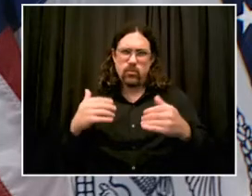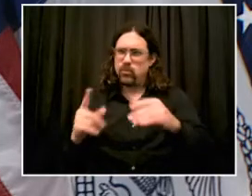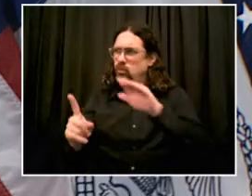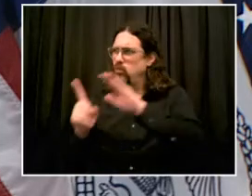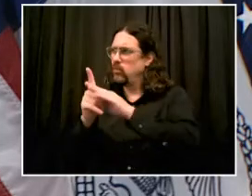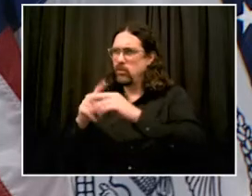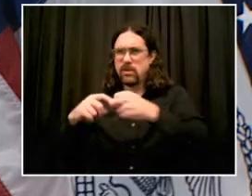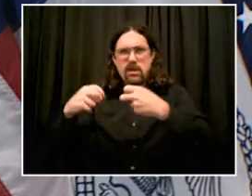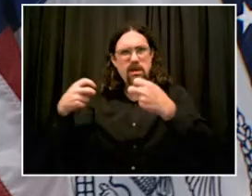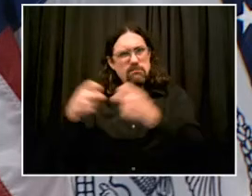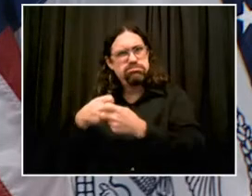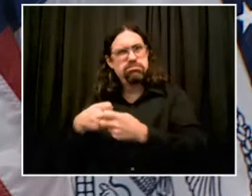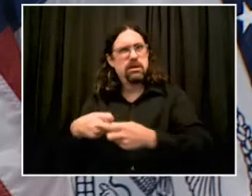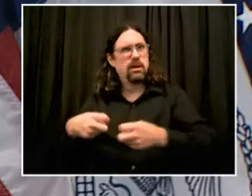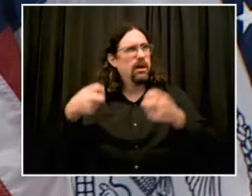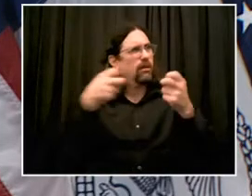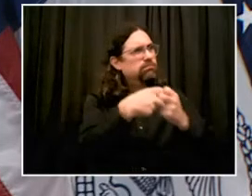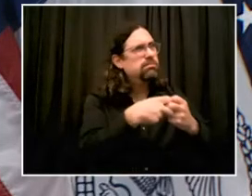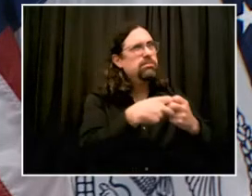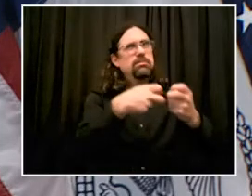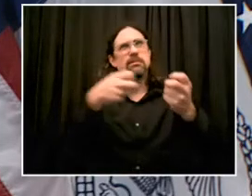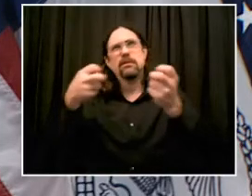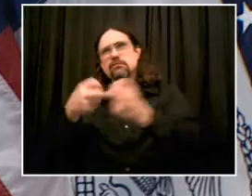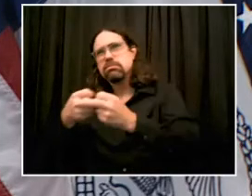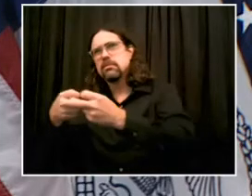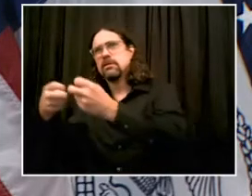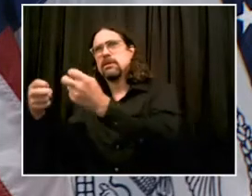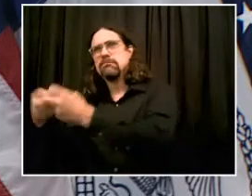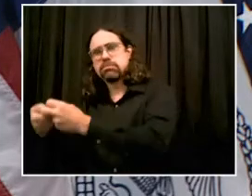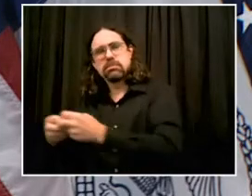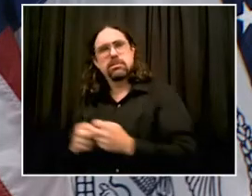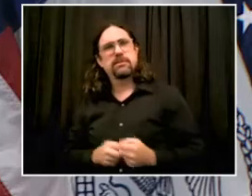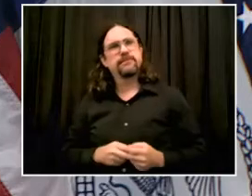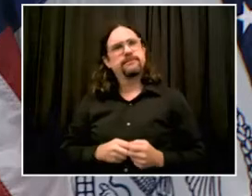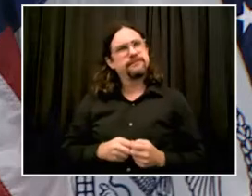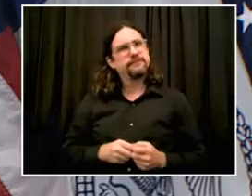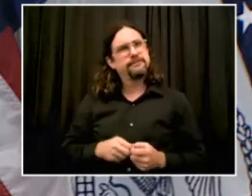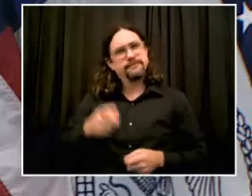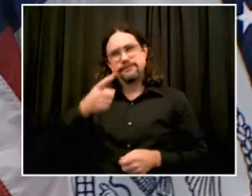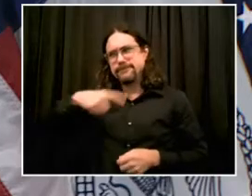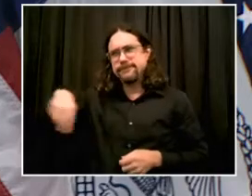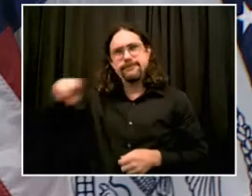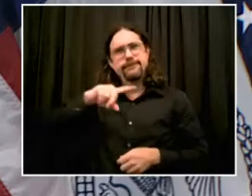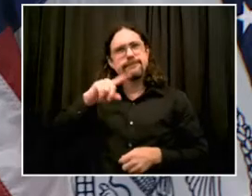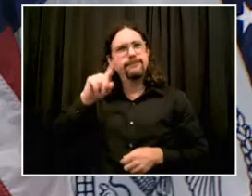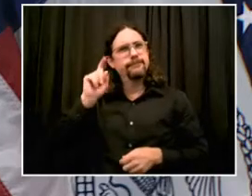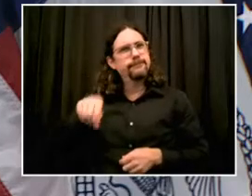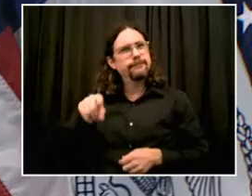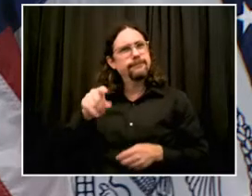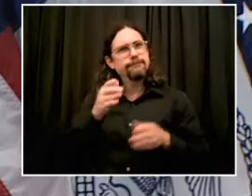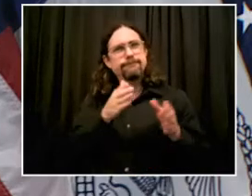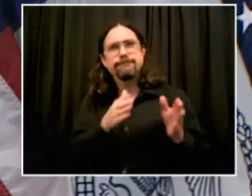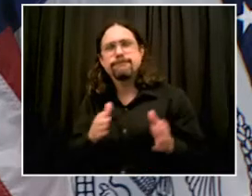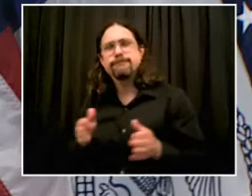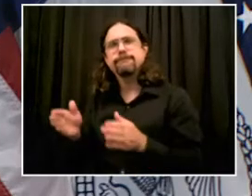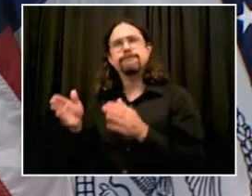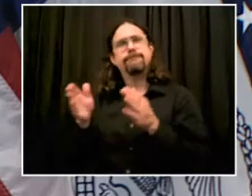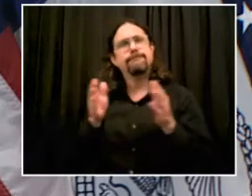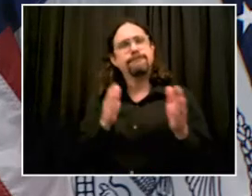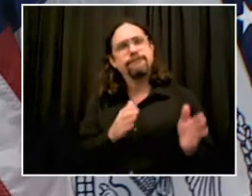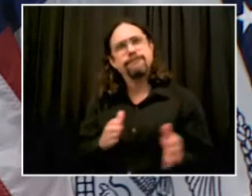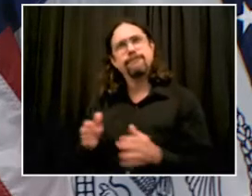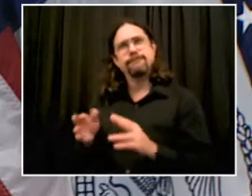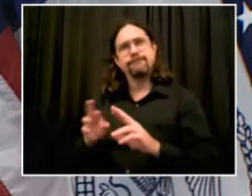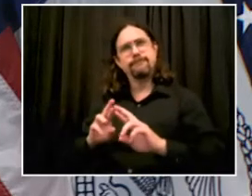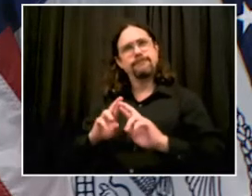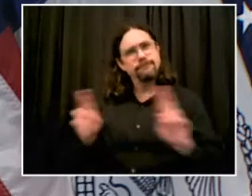to this weekend. And I think, you know, always the gracious thing to do is to ask someone if they would prefer to